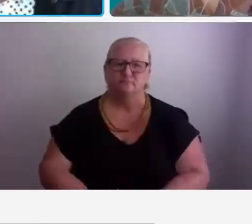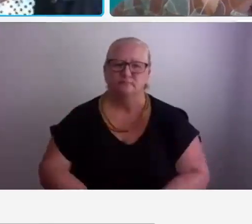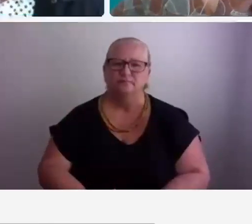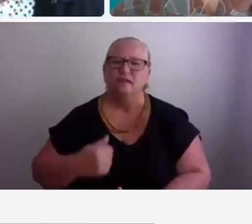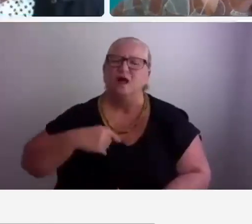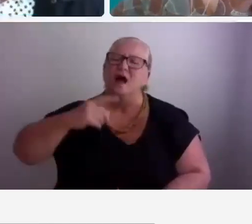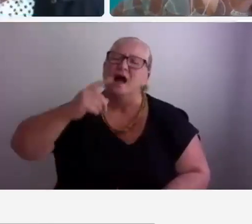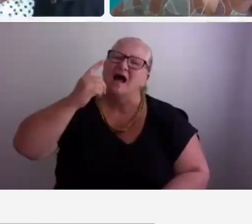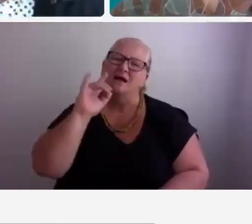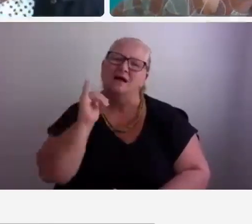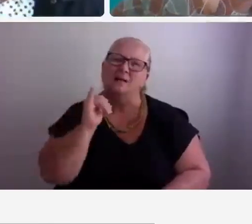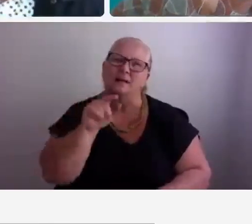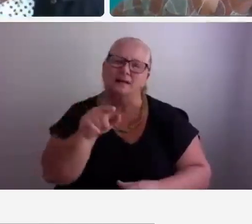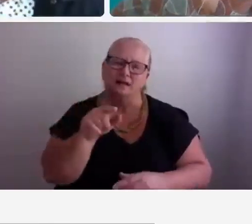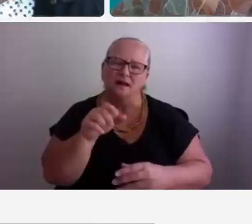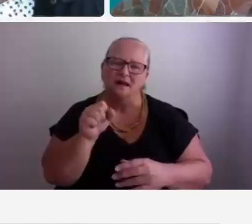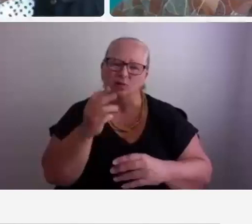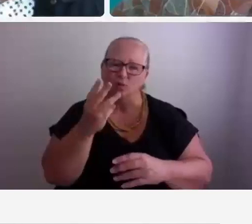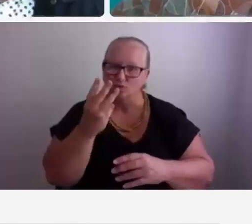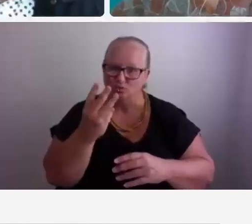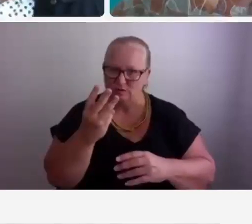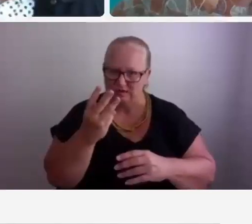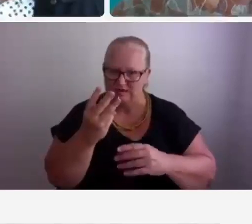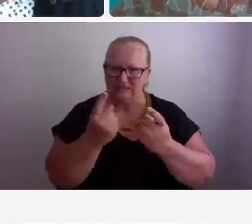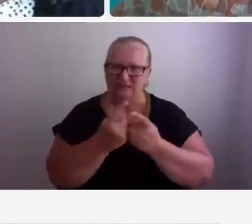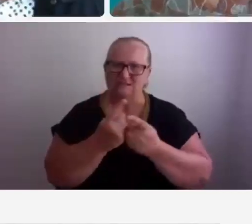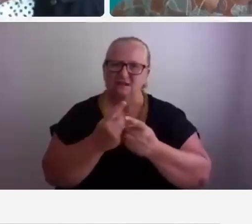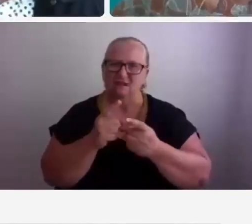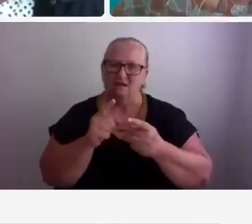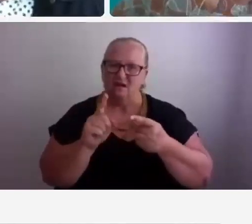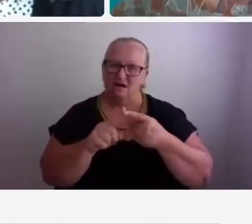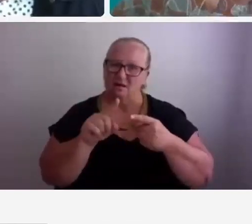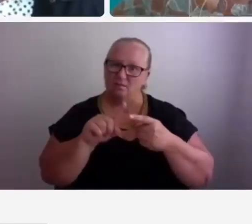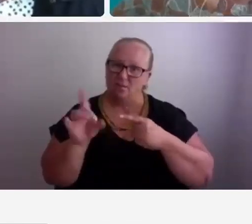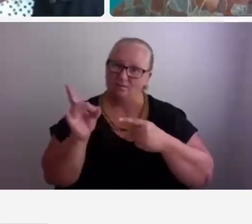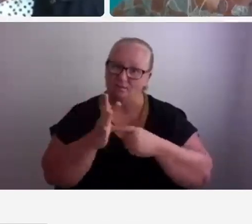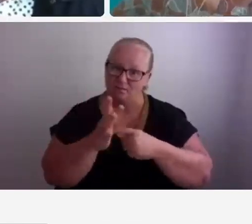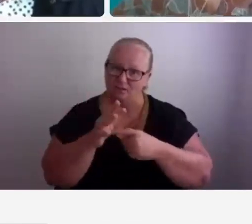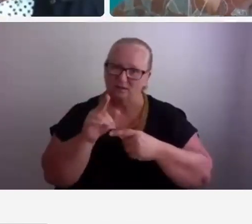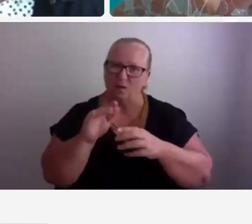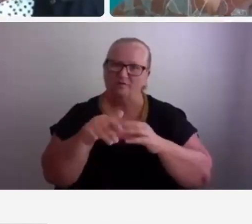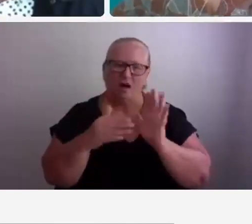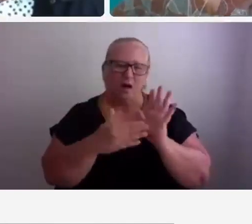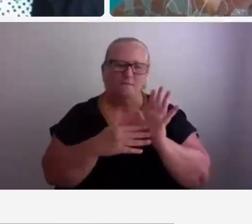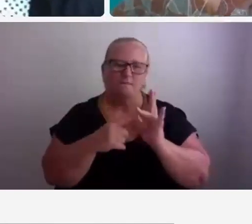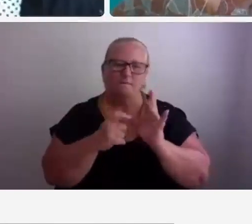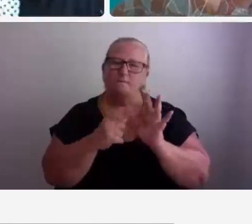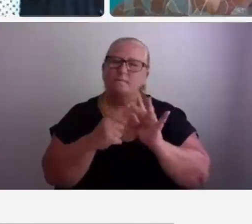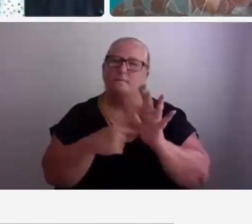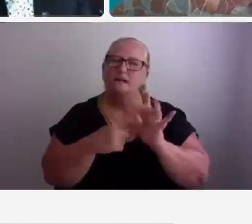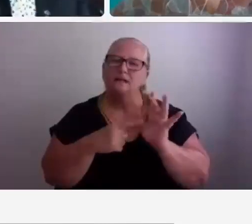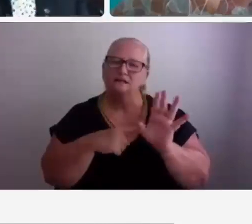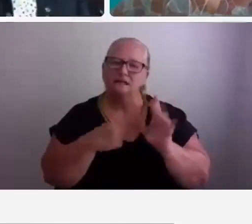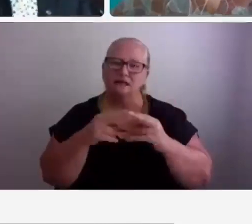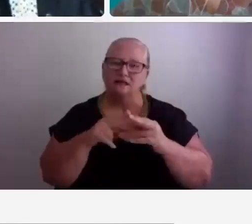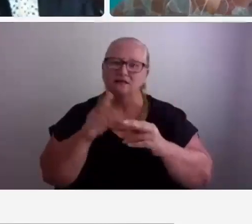maybe the key, so there's 3 conditions that I went through, but the key one in relation to that question would be mobility. So if